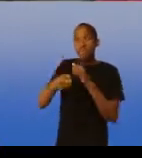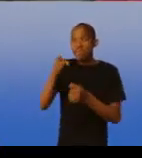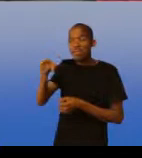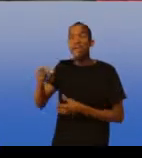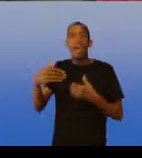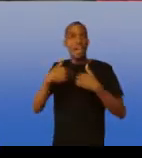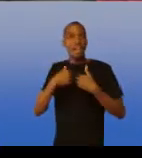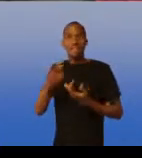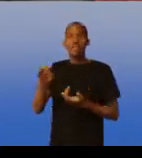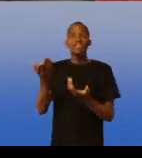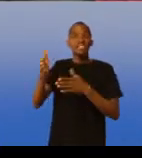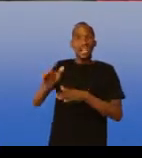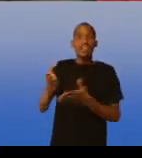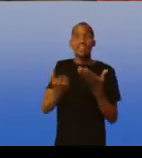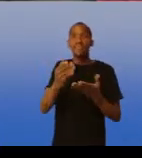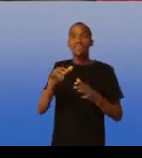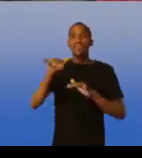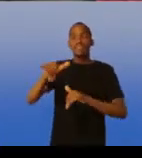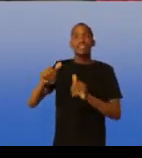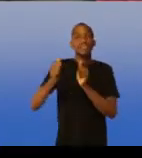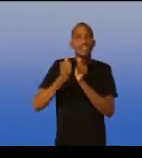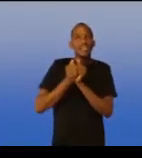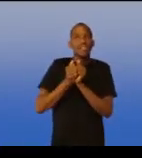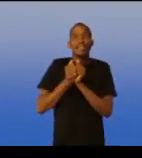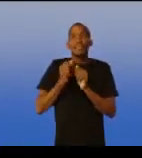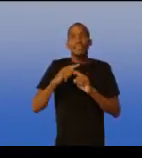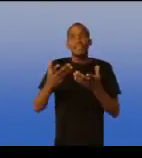away. So it has been more like me against the world.